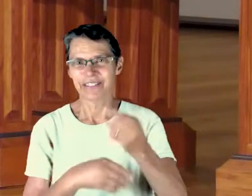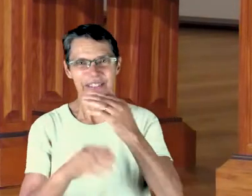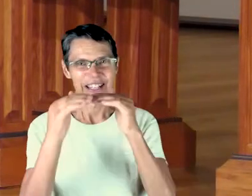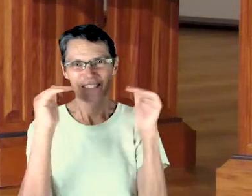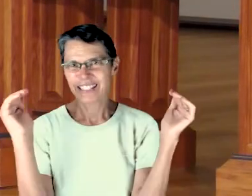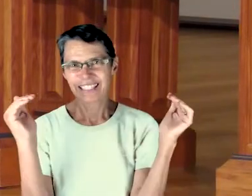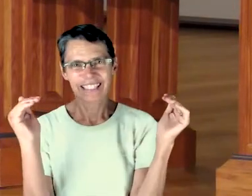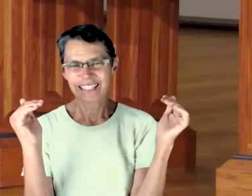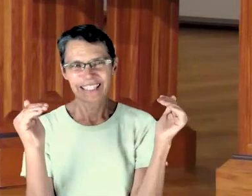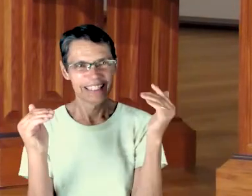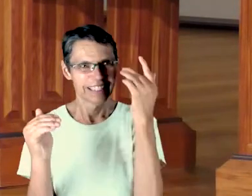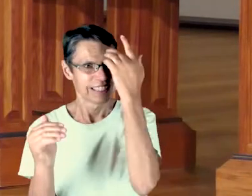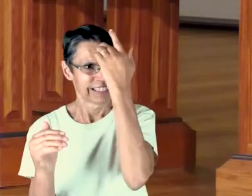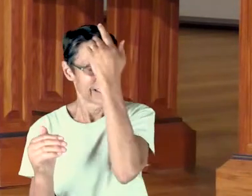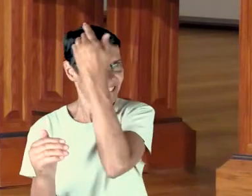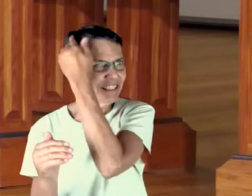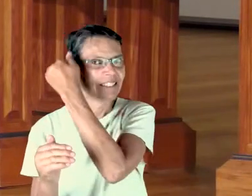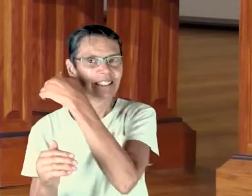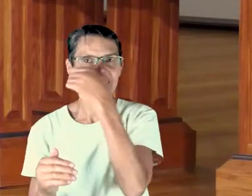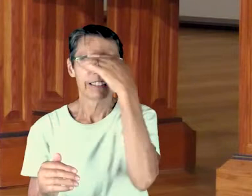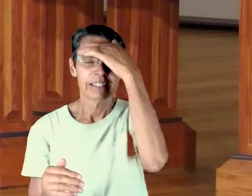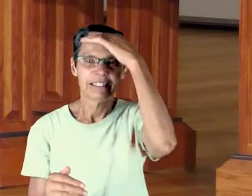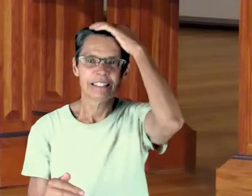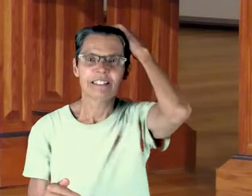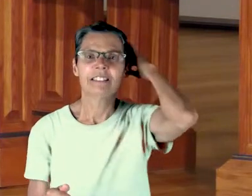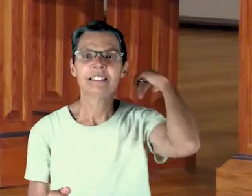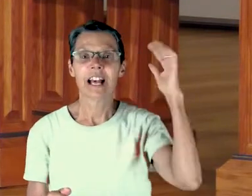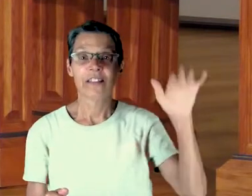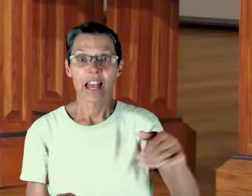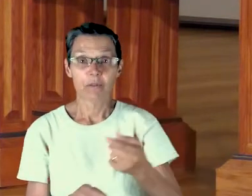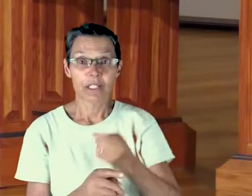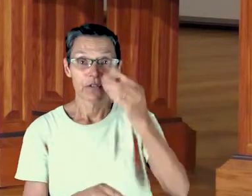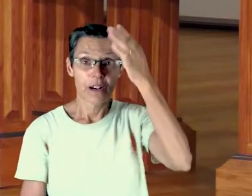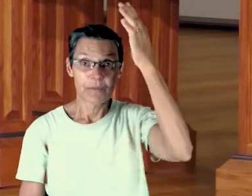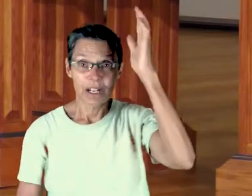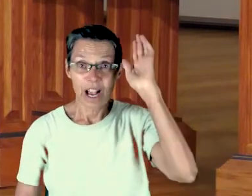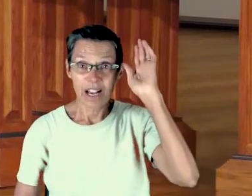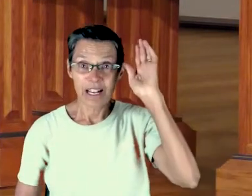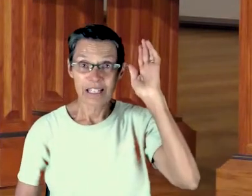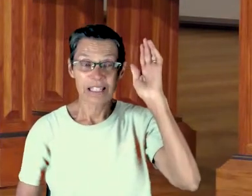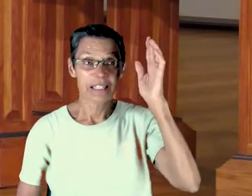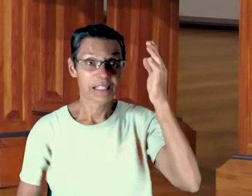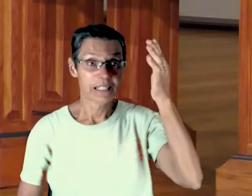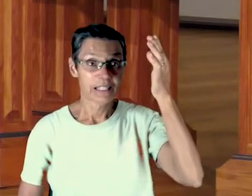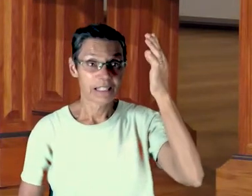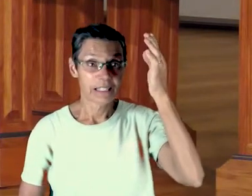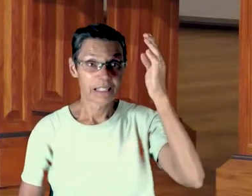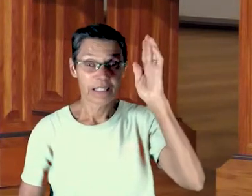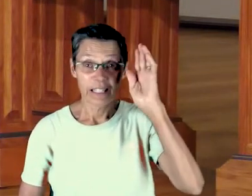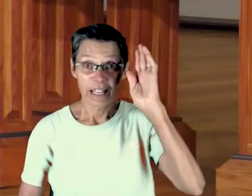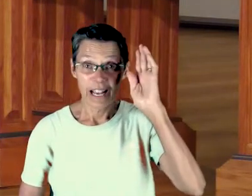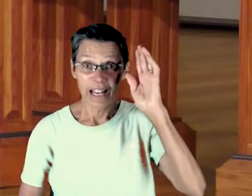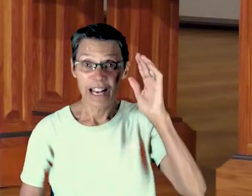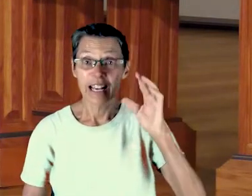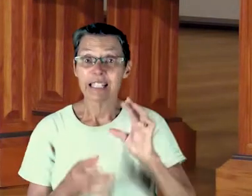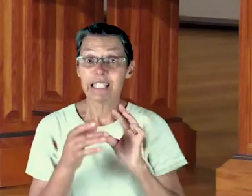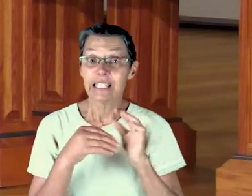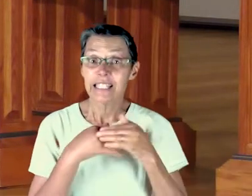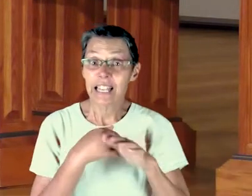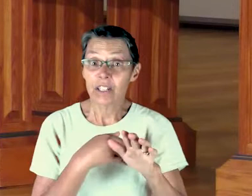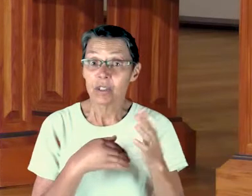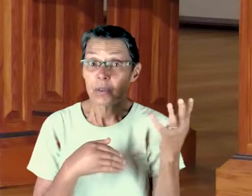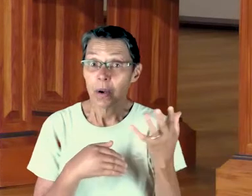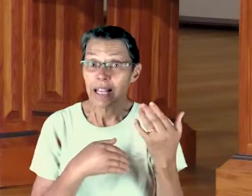heaven. It's God who sends the bread of life from